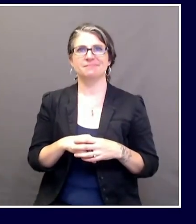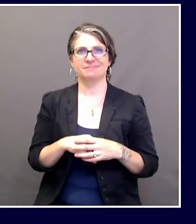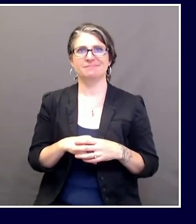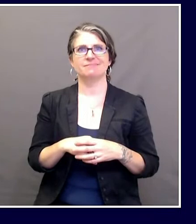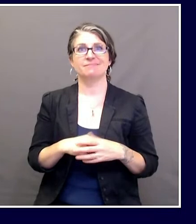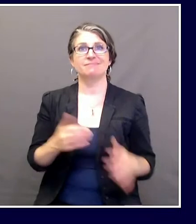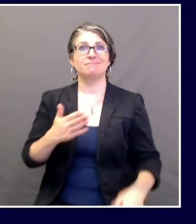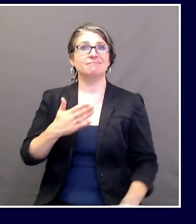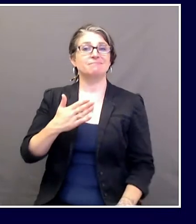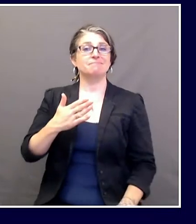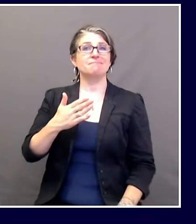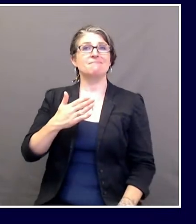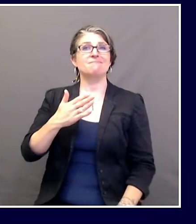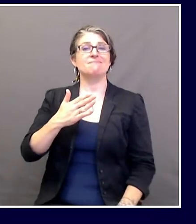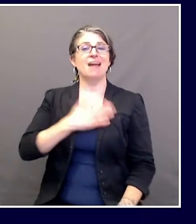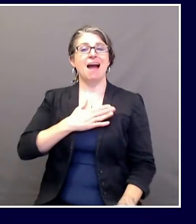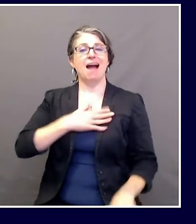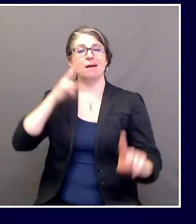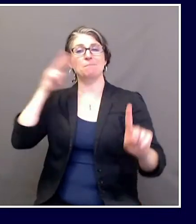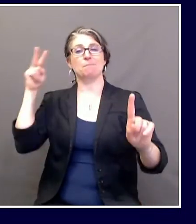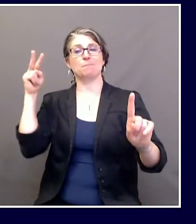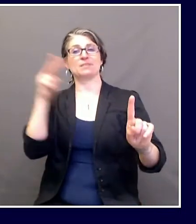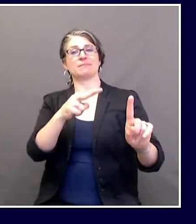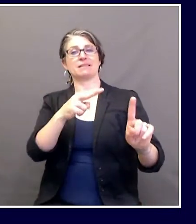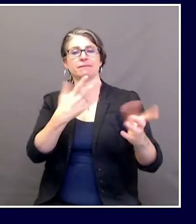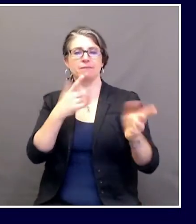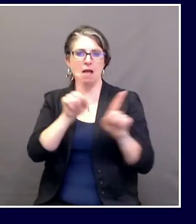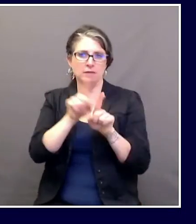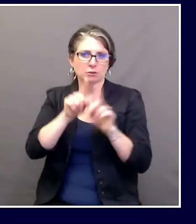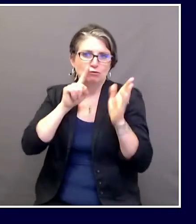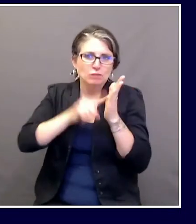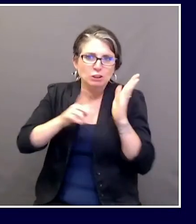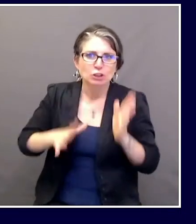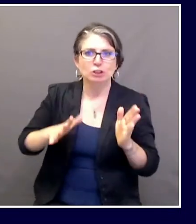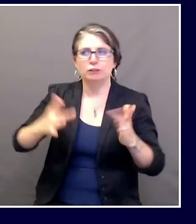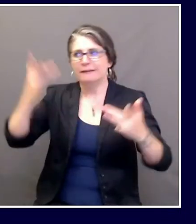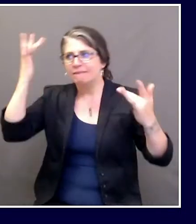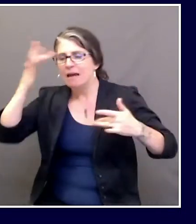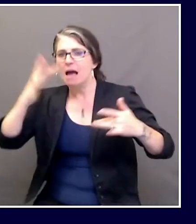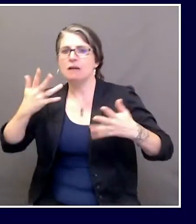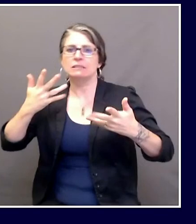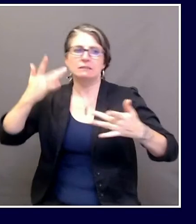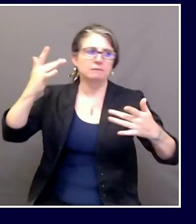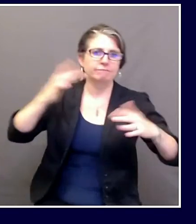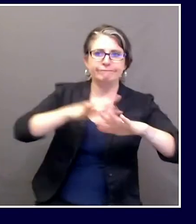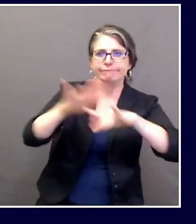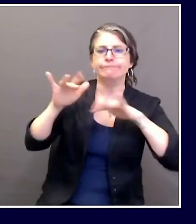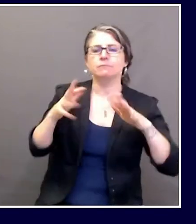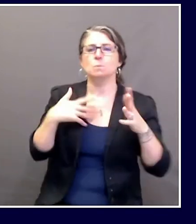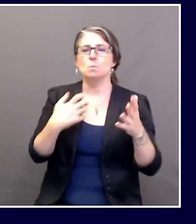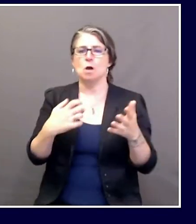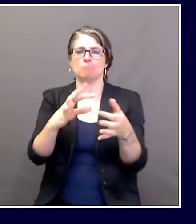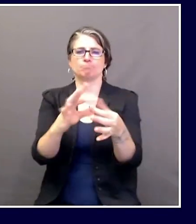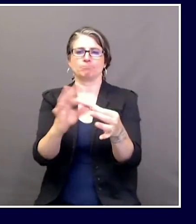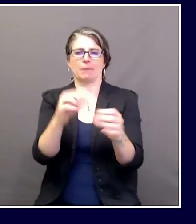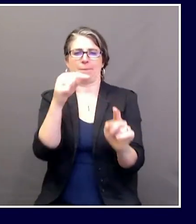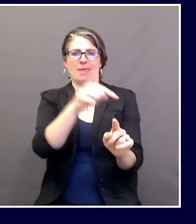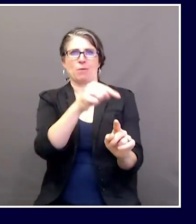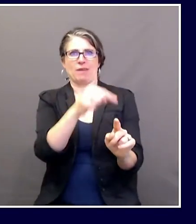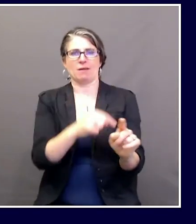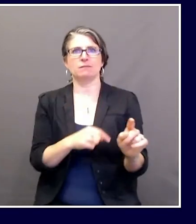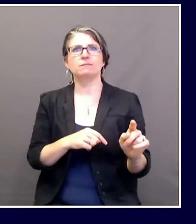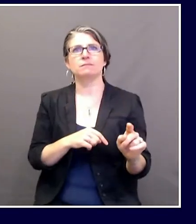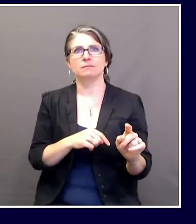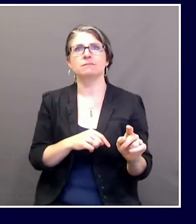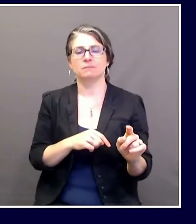and vaccination perspective. Things are, for the first time in months, heading in a favorable, encouraging